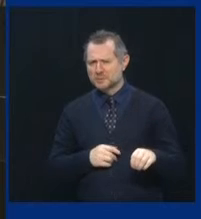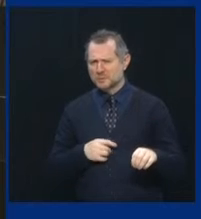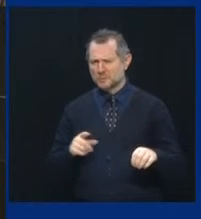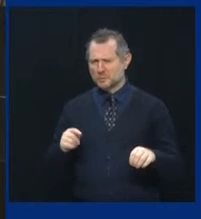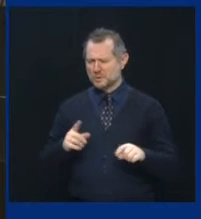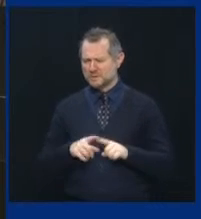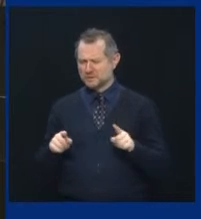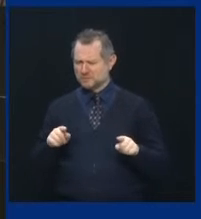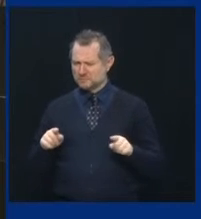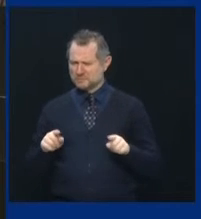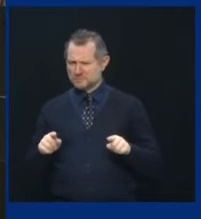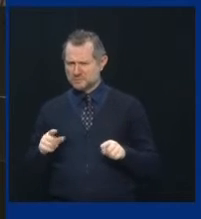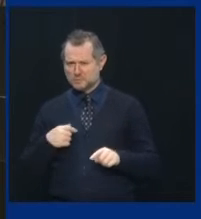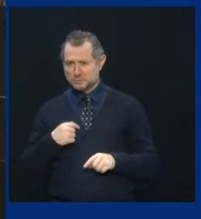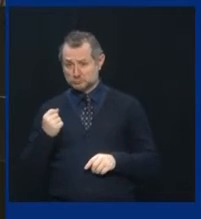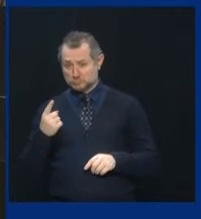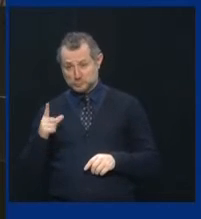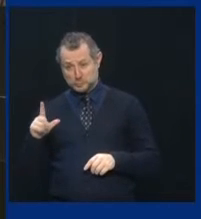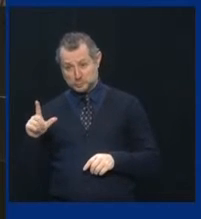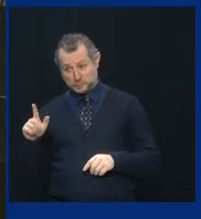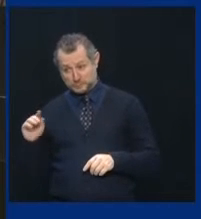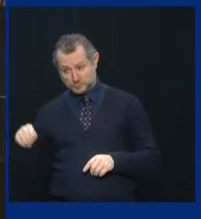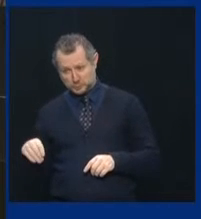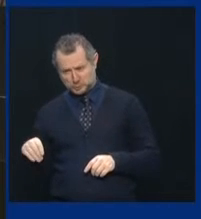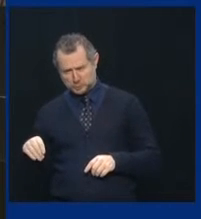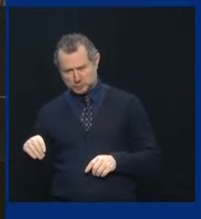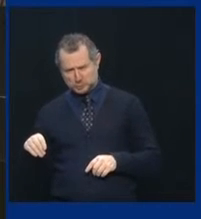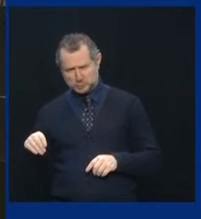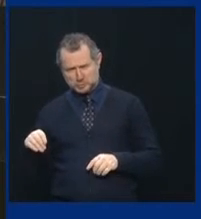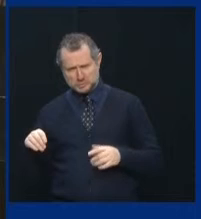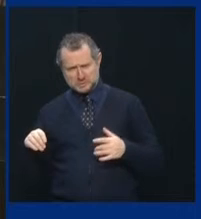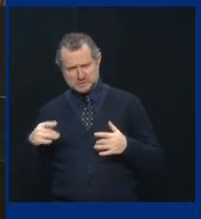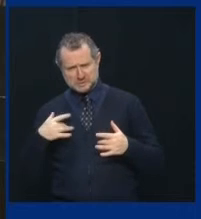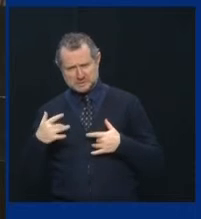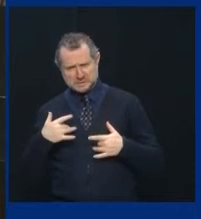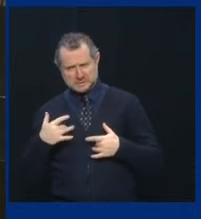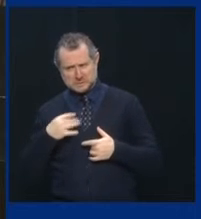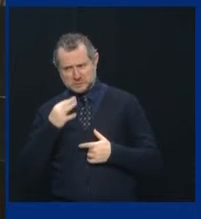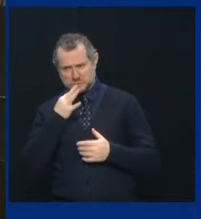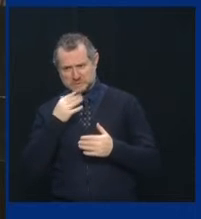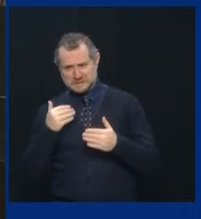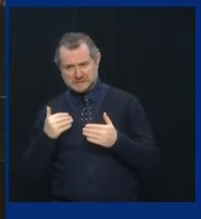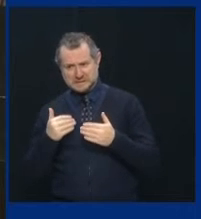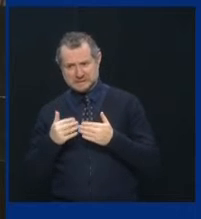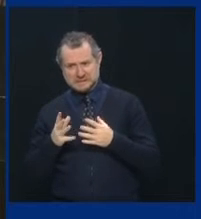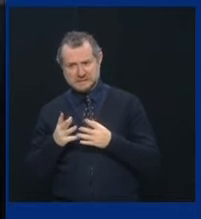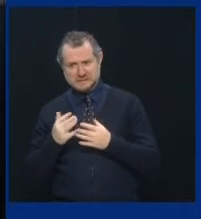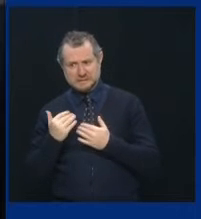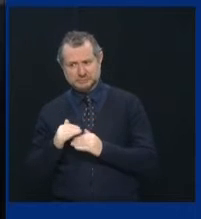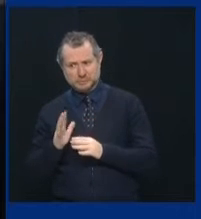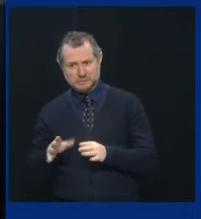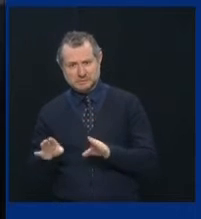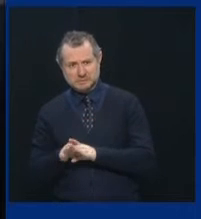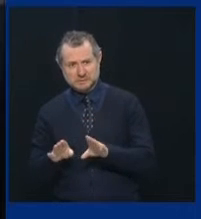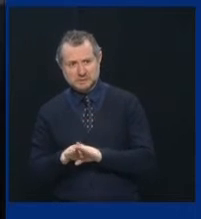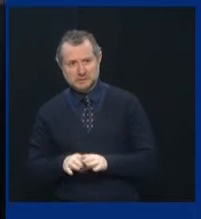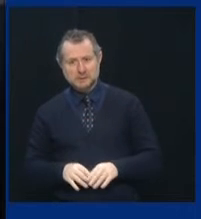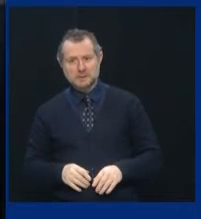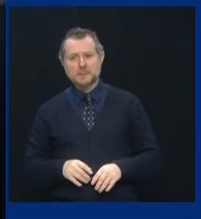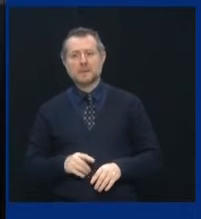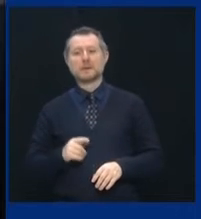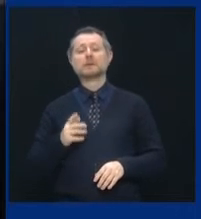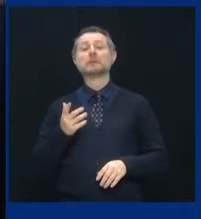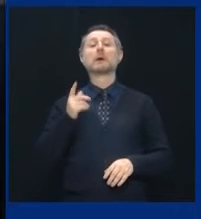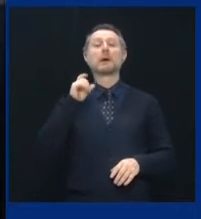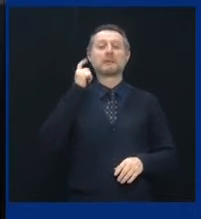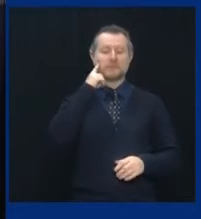understanding there? Because the 20% has a lot of us concerned that more restrictions are coming. The number you saw today, and I'll ask Dr.